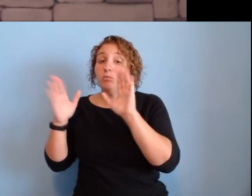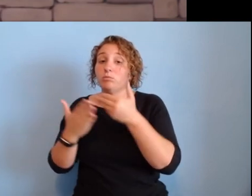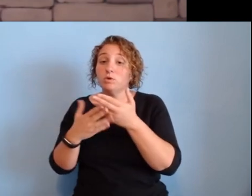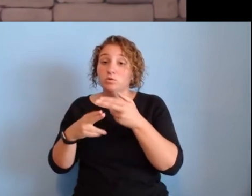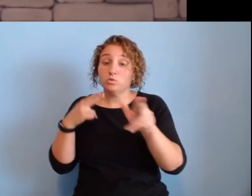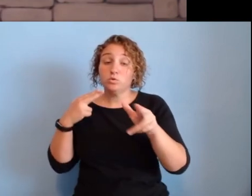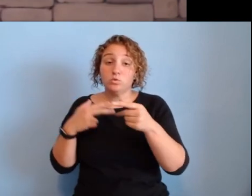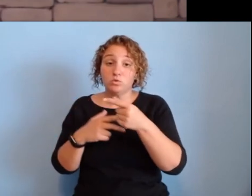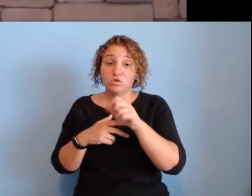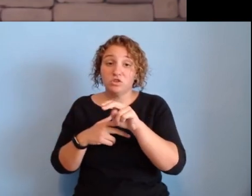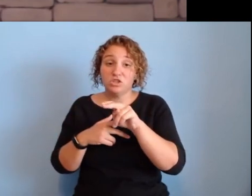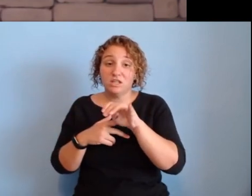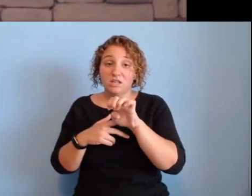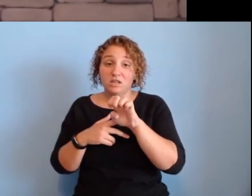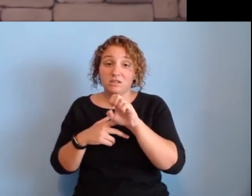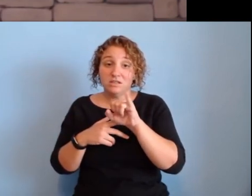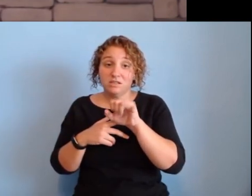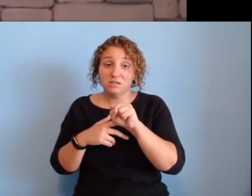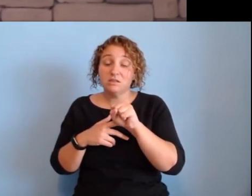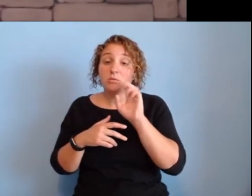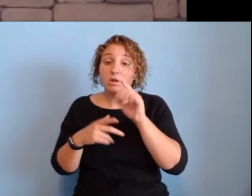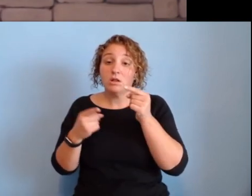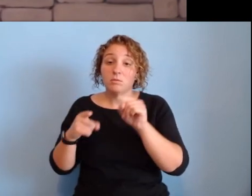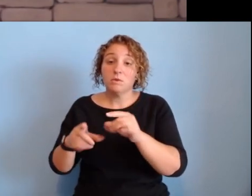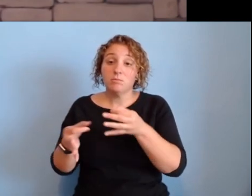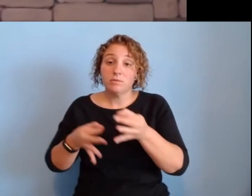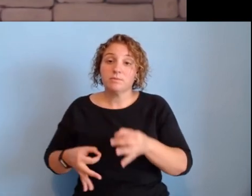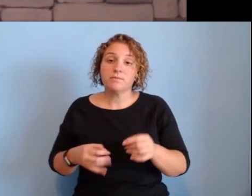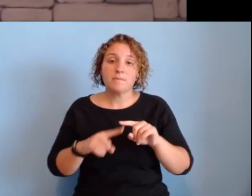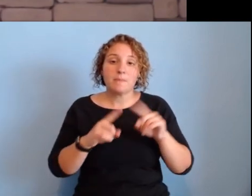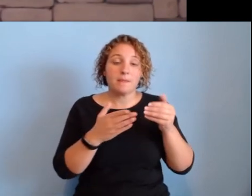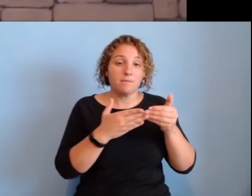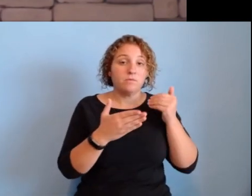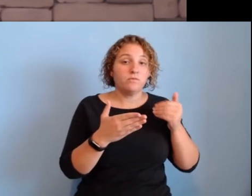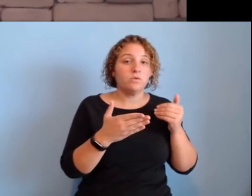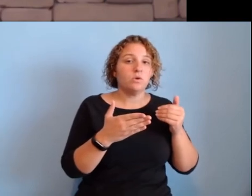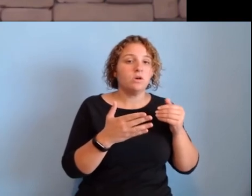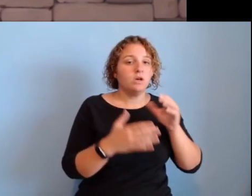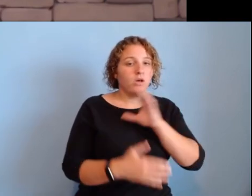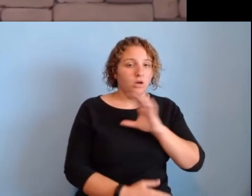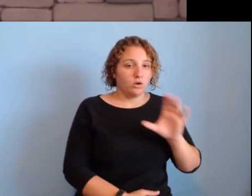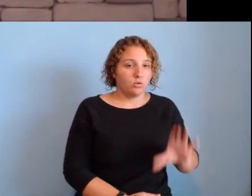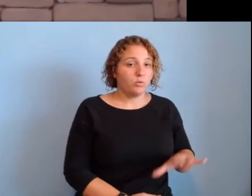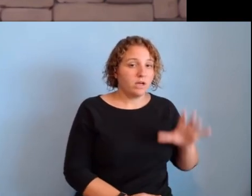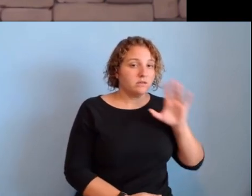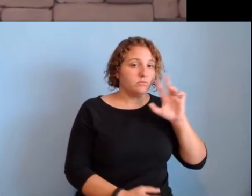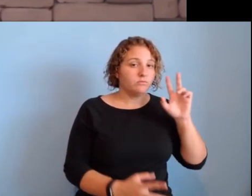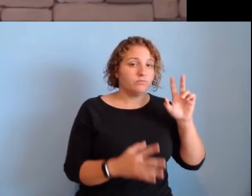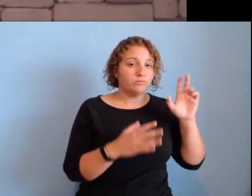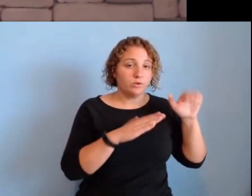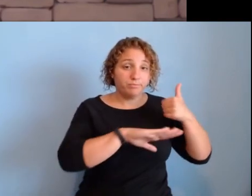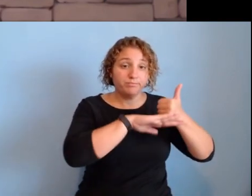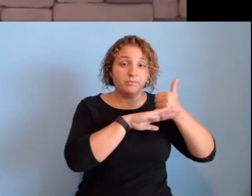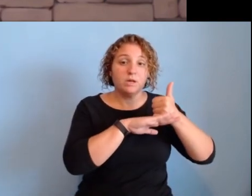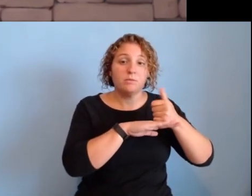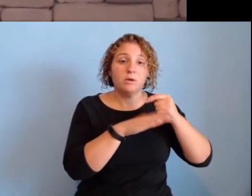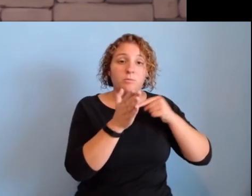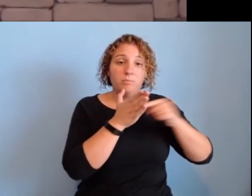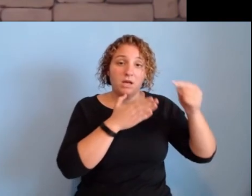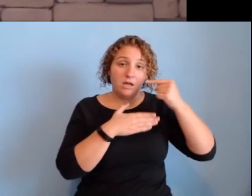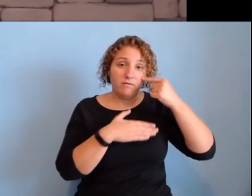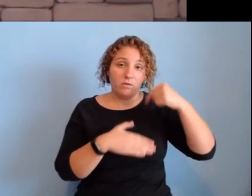Before the foundation of the world and the counsel of God, Christ was already foreordained to pay for us. Before he ever